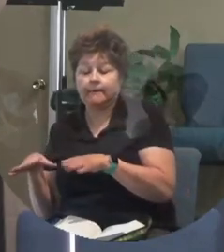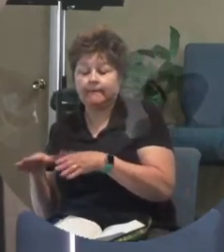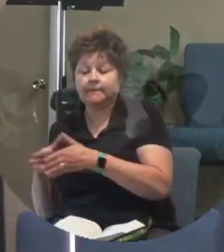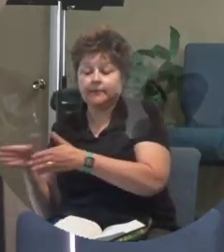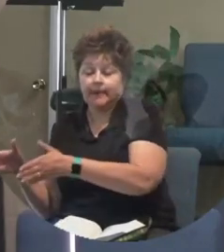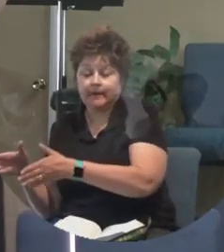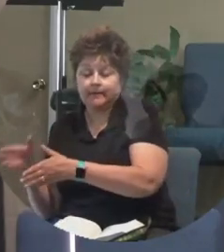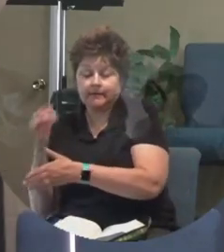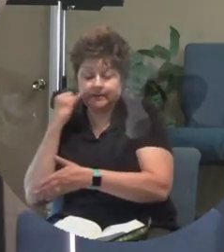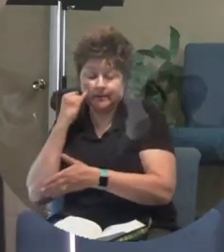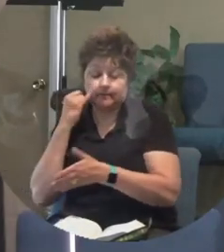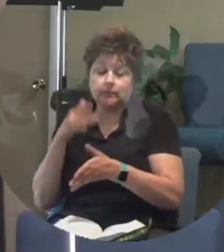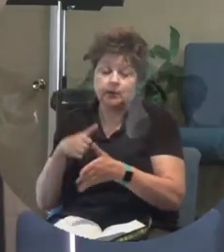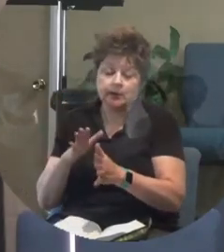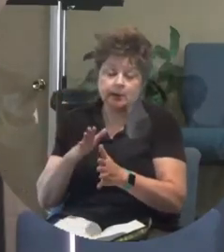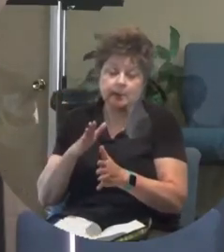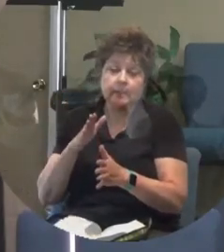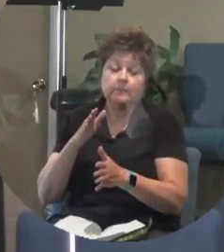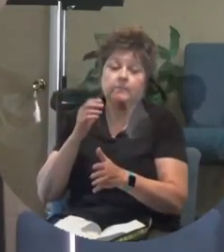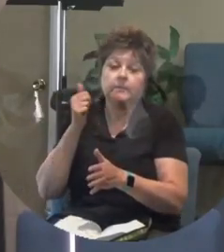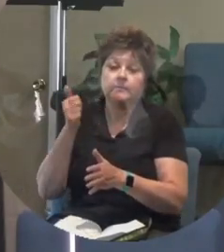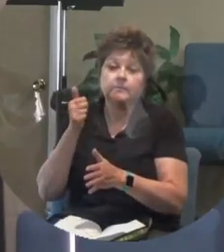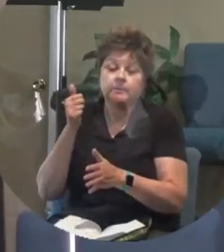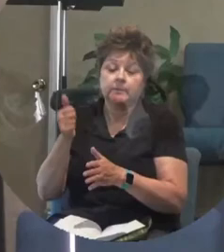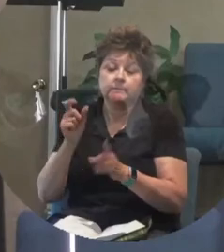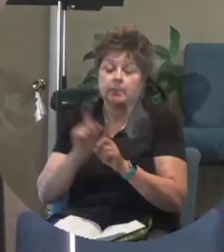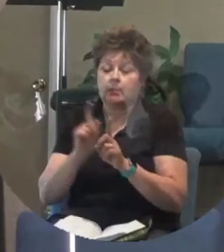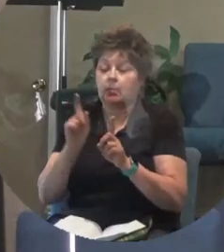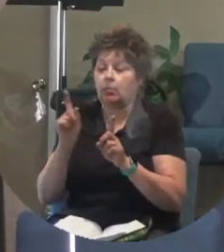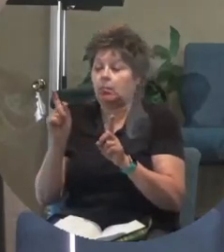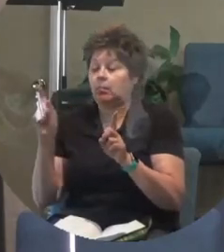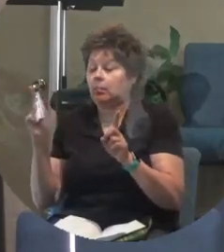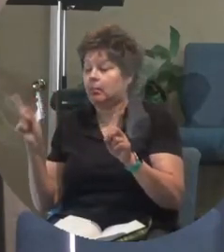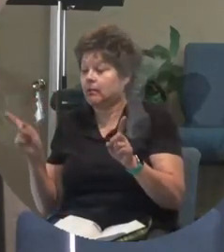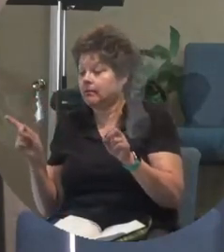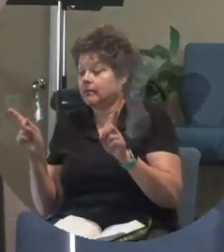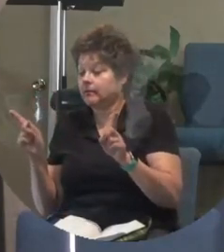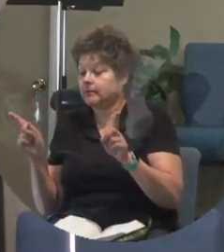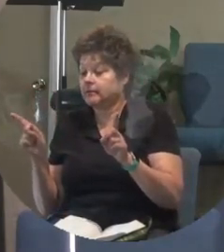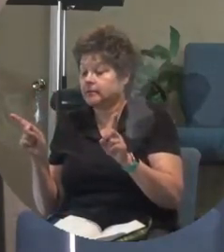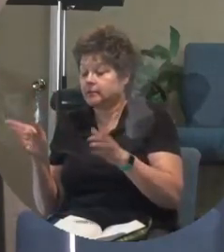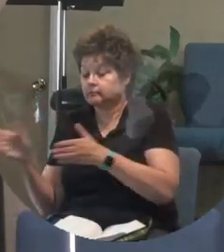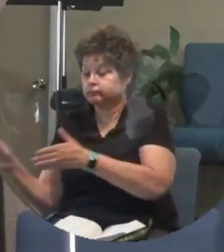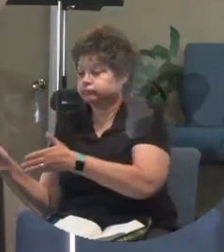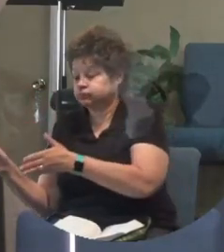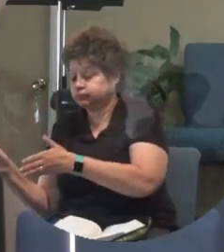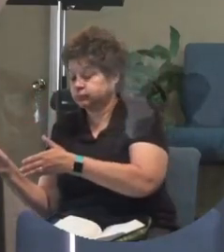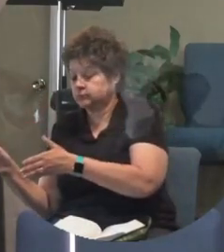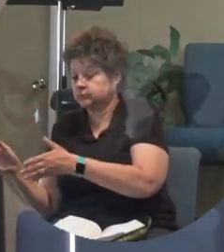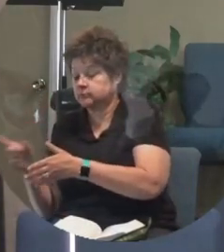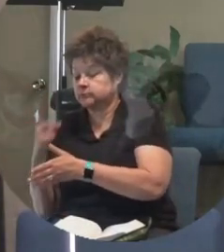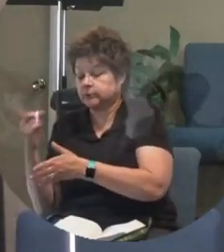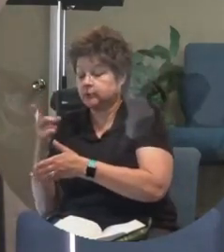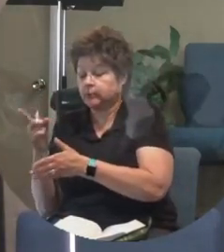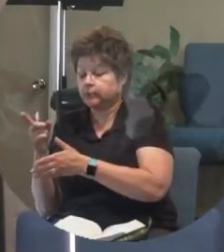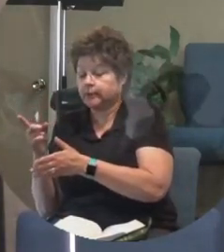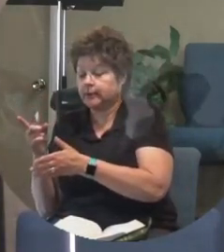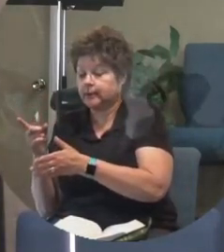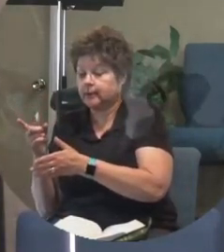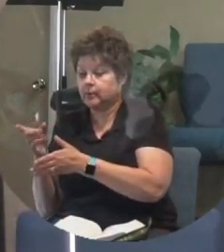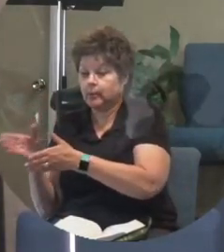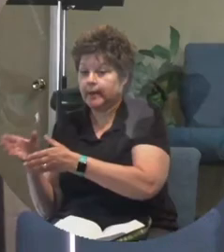yourself to be distracted and go off course, then the only recourse is